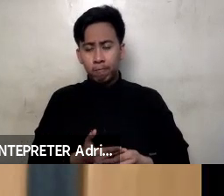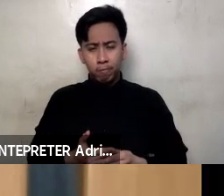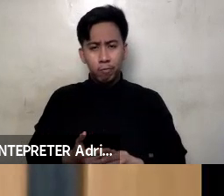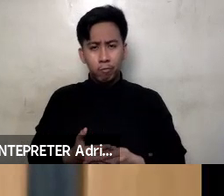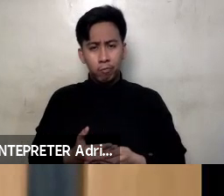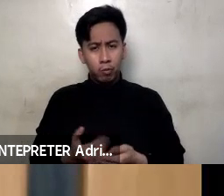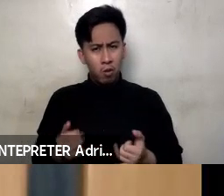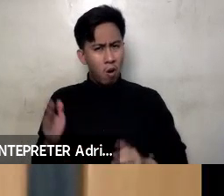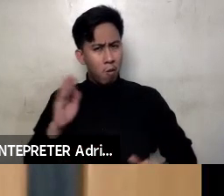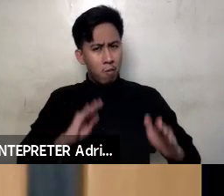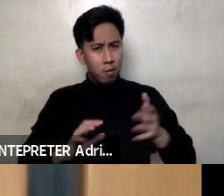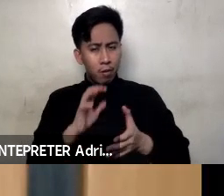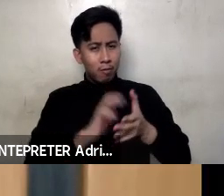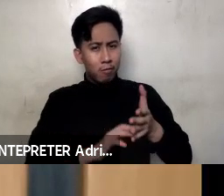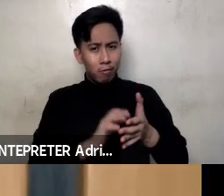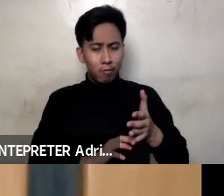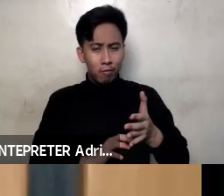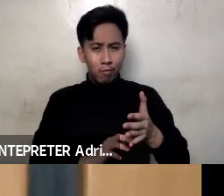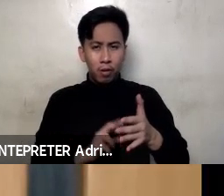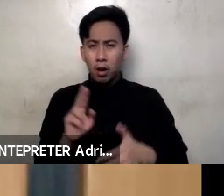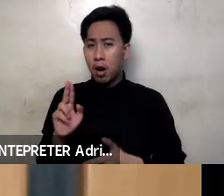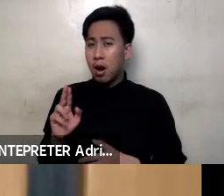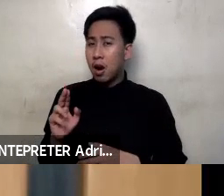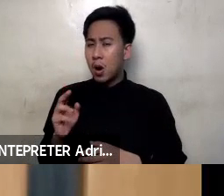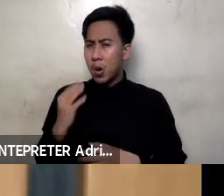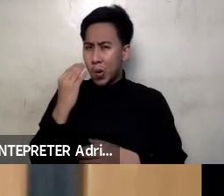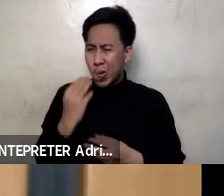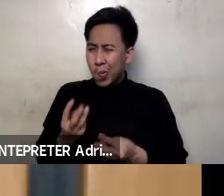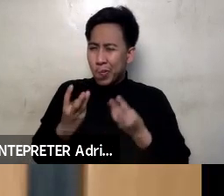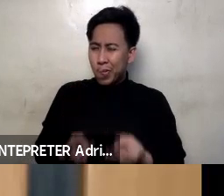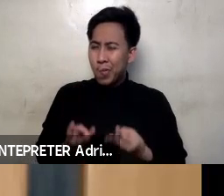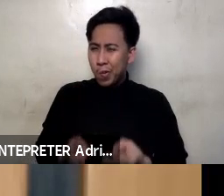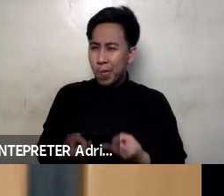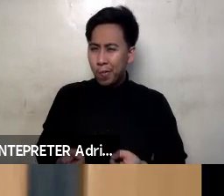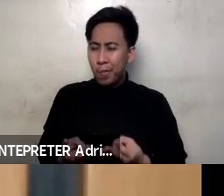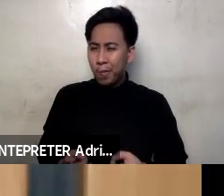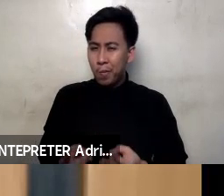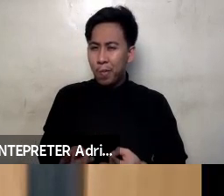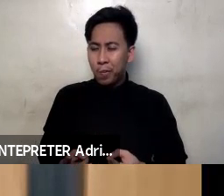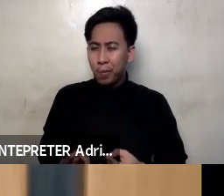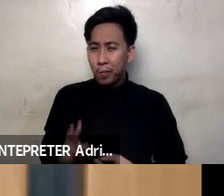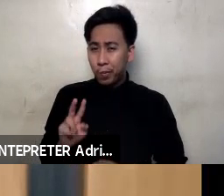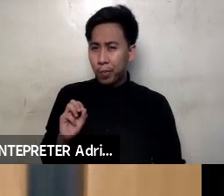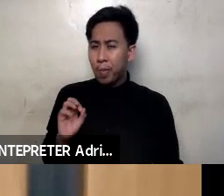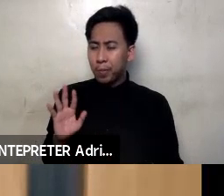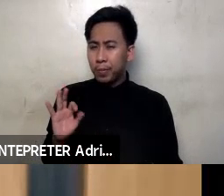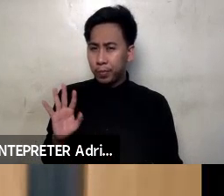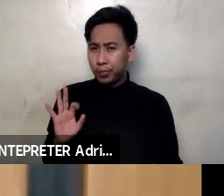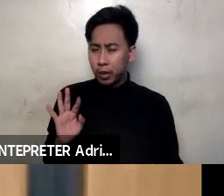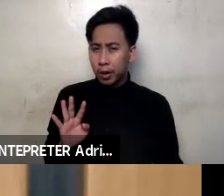decreased. Underweight from 6.15% in year 2019 to